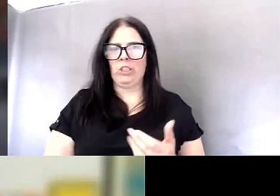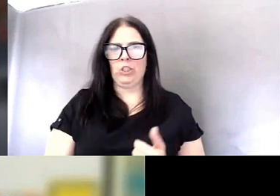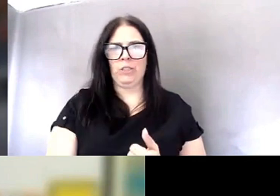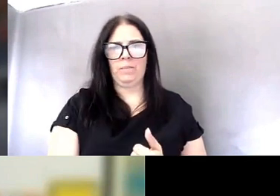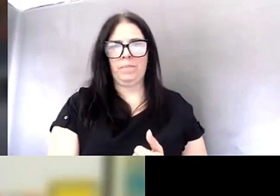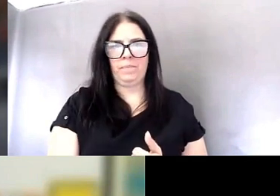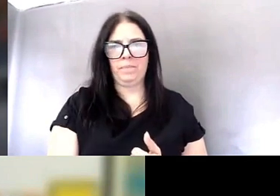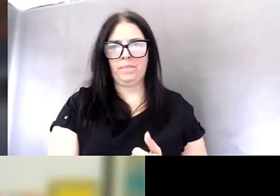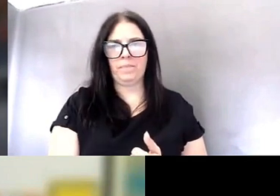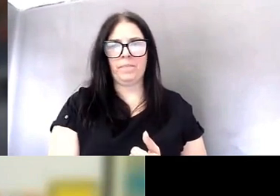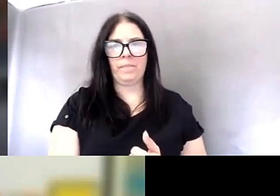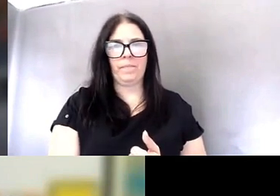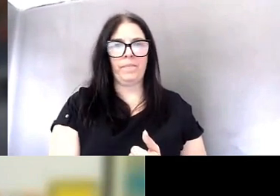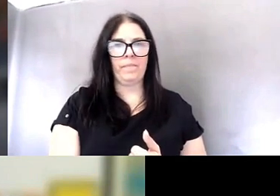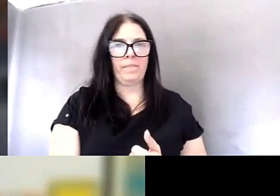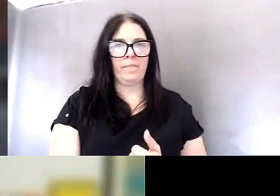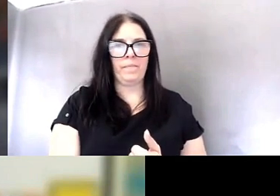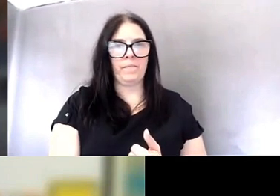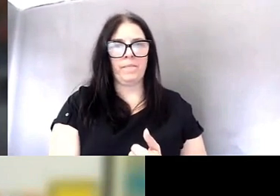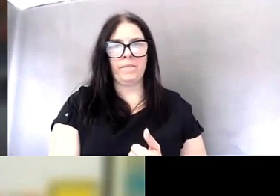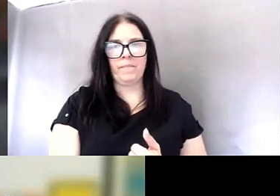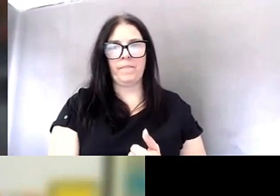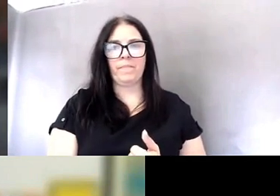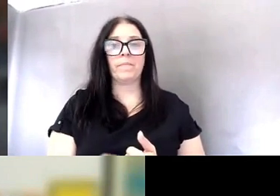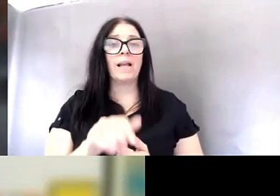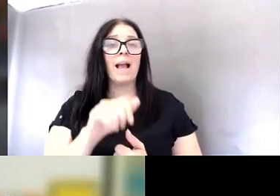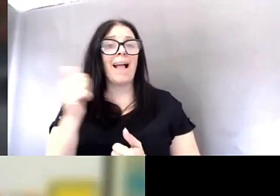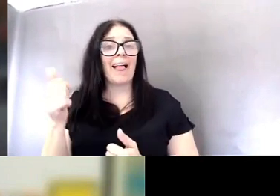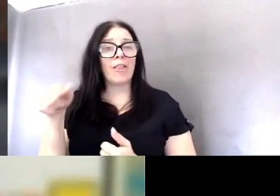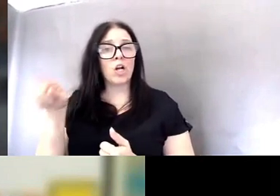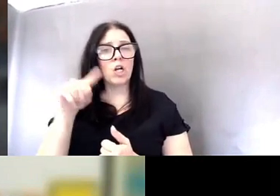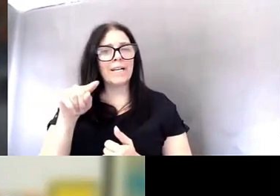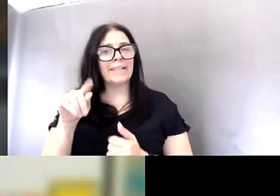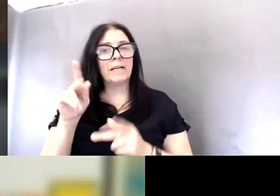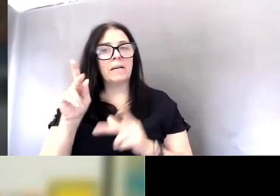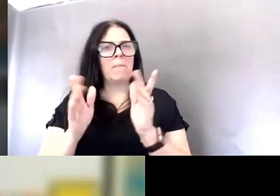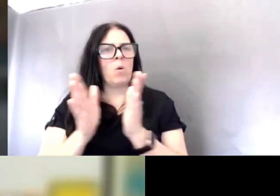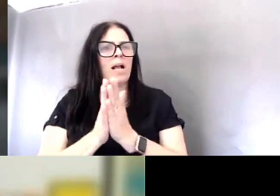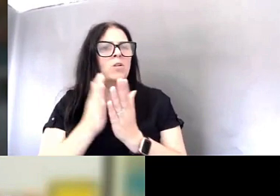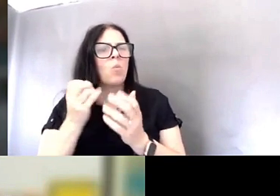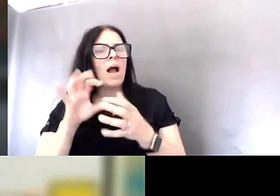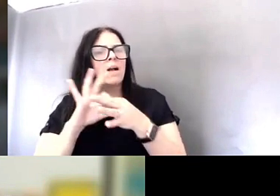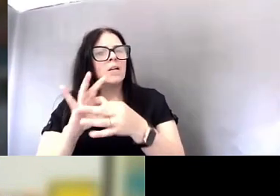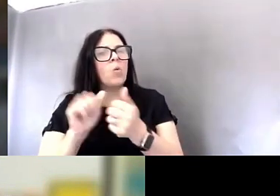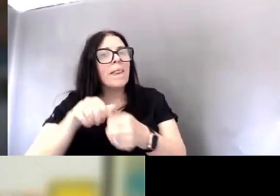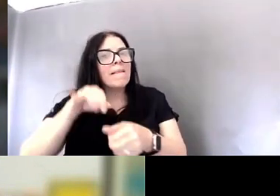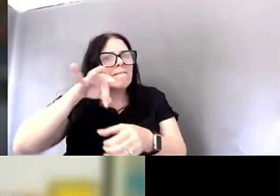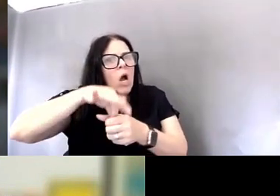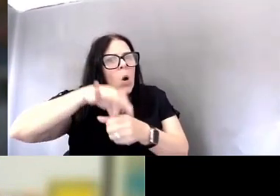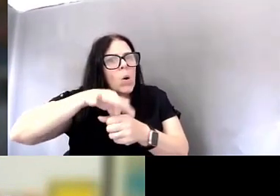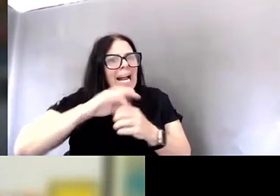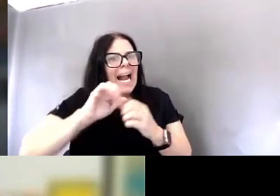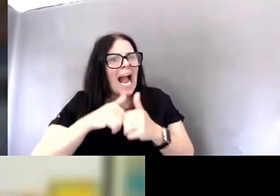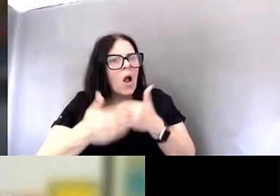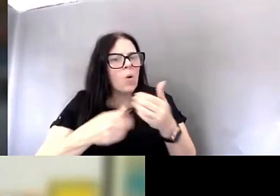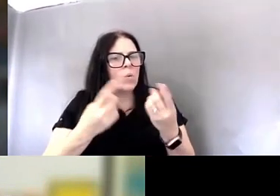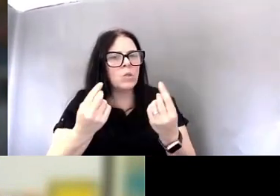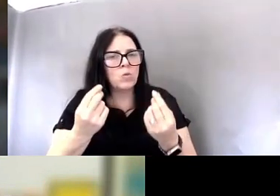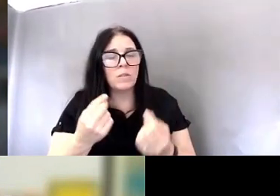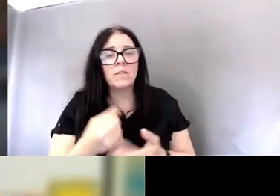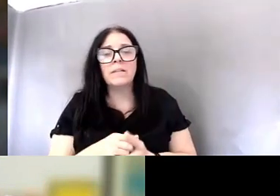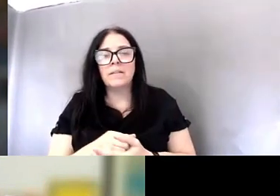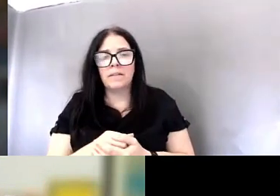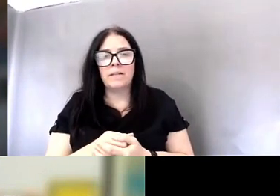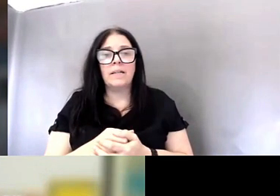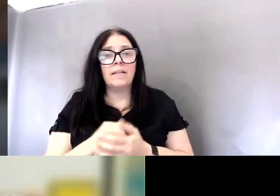Another one, people have asked for resources around civic engagement and voting. And people might know of